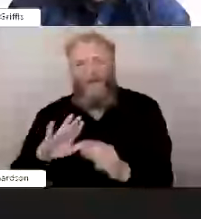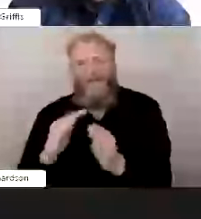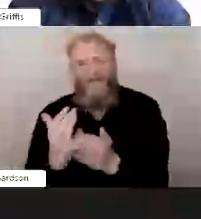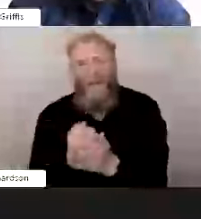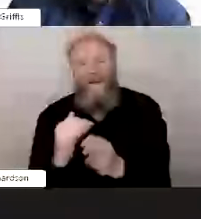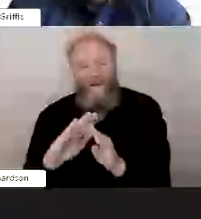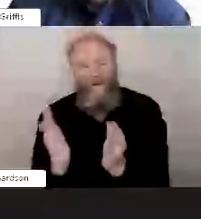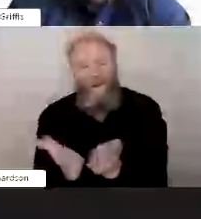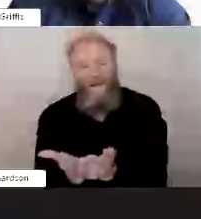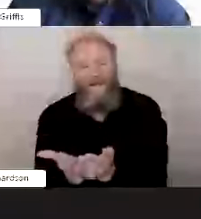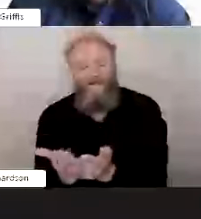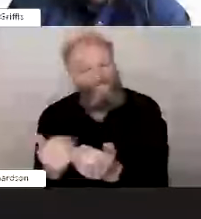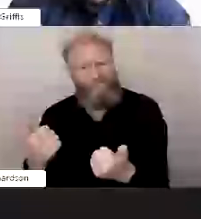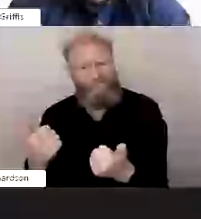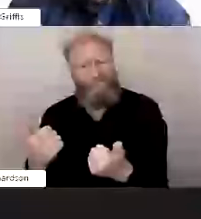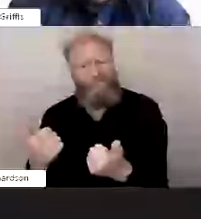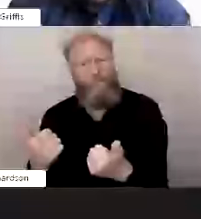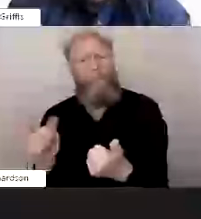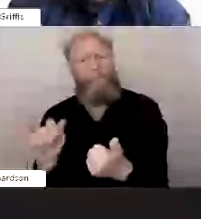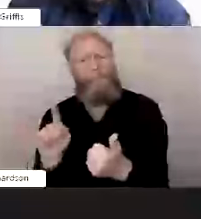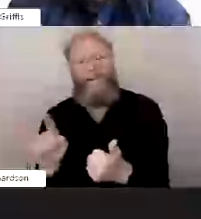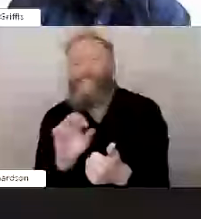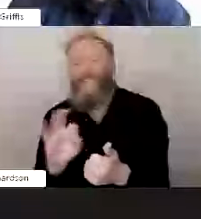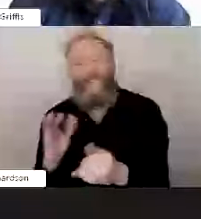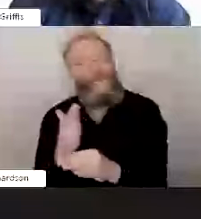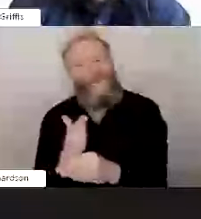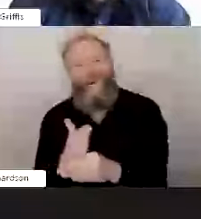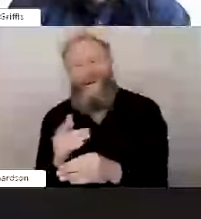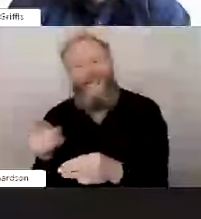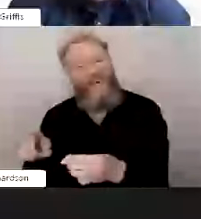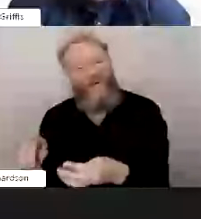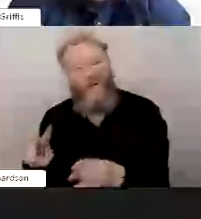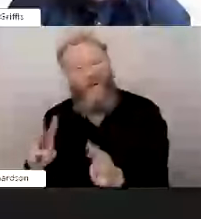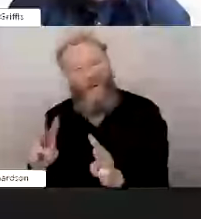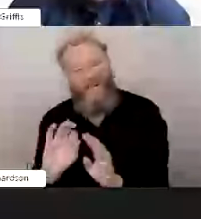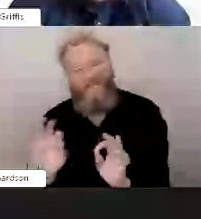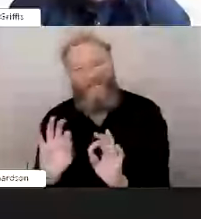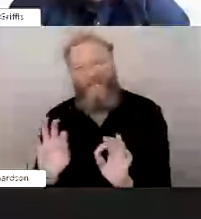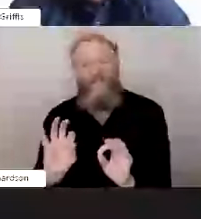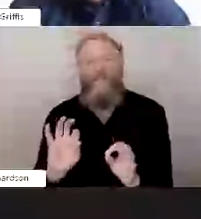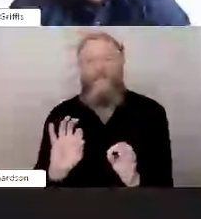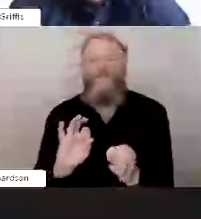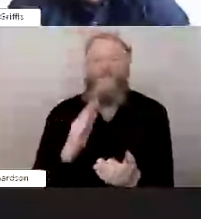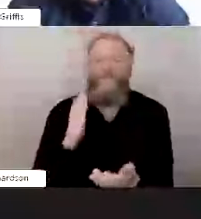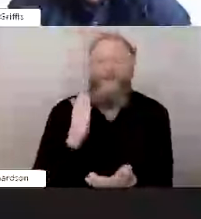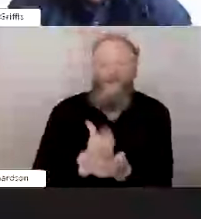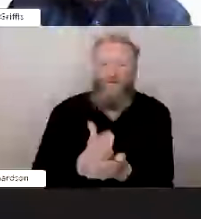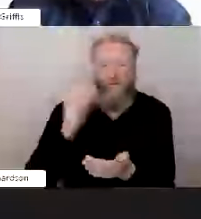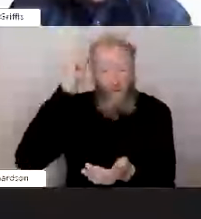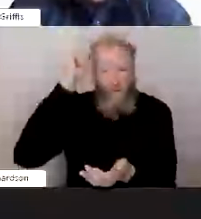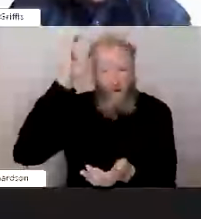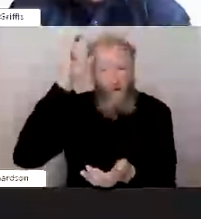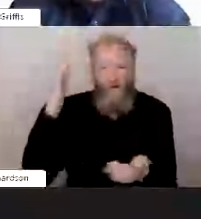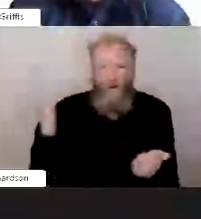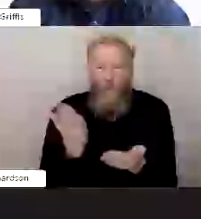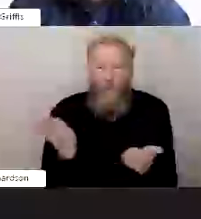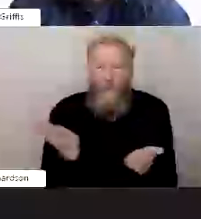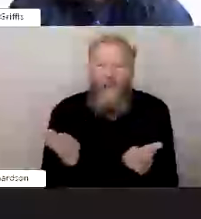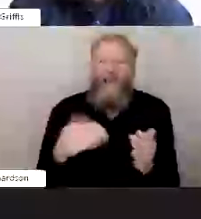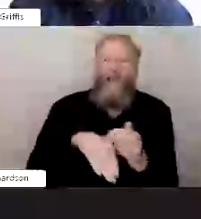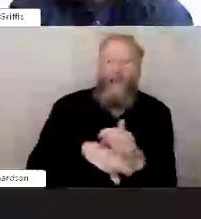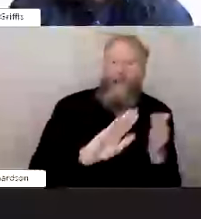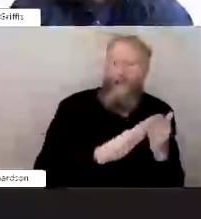but it doesn't work like that. You know, it's got to be the real knowledge sits within the community. We're just facilitators.